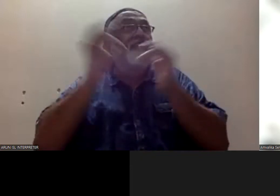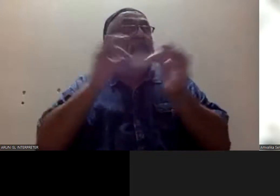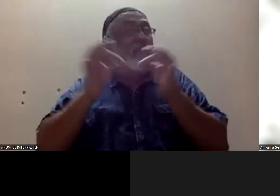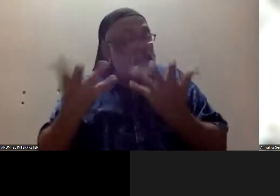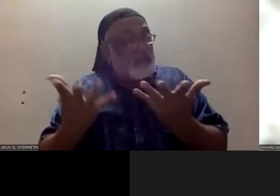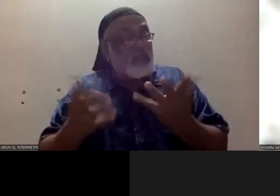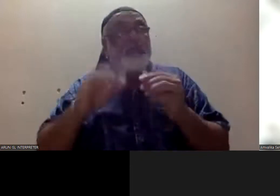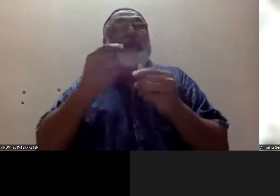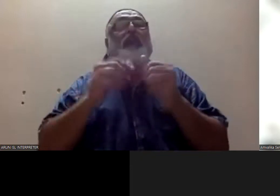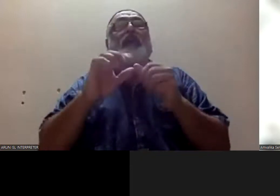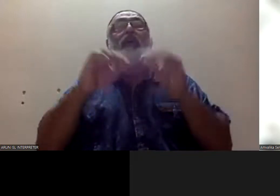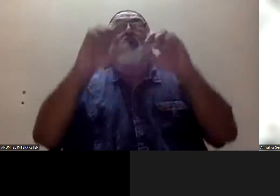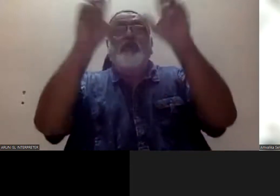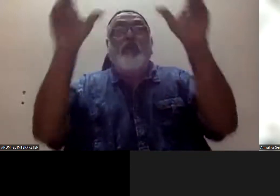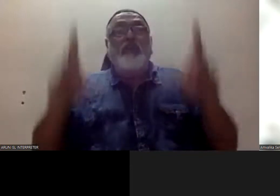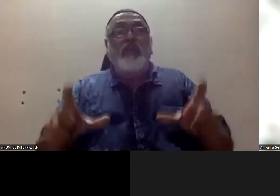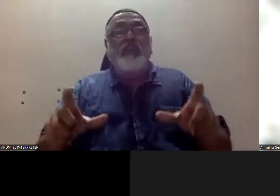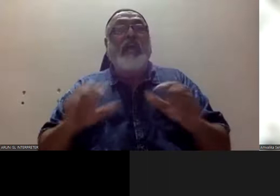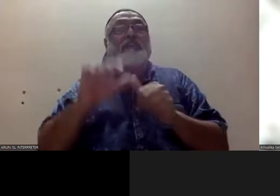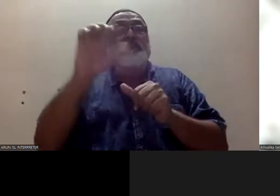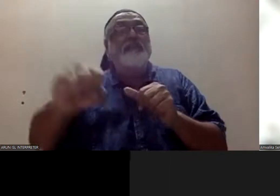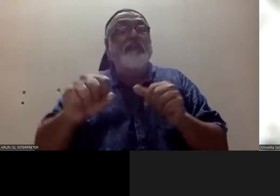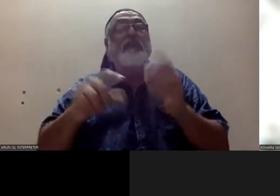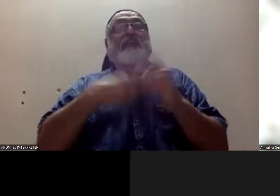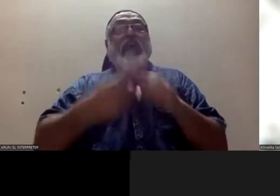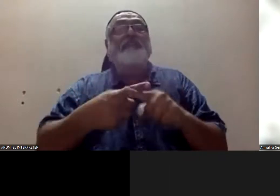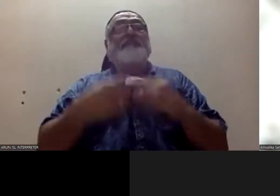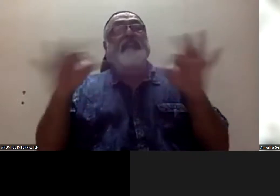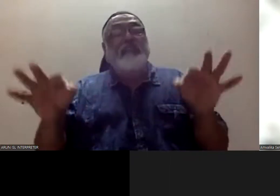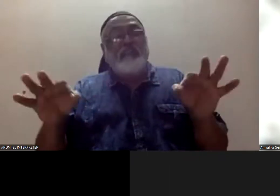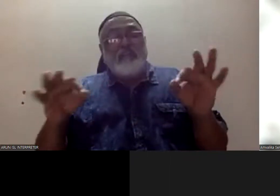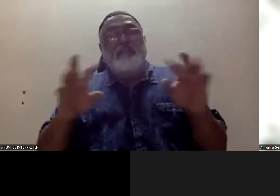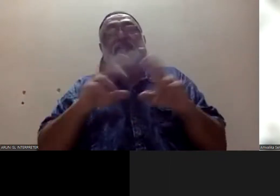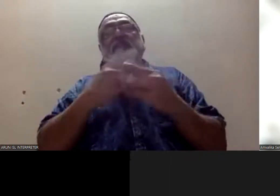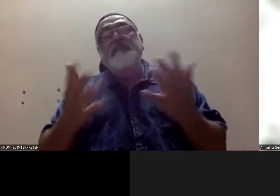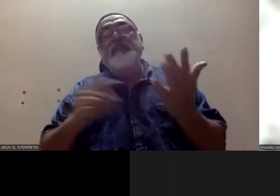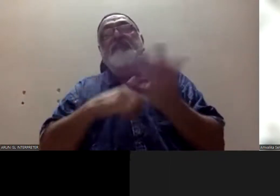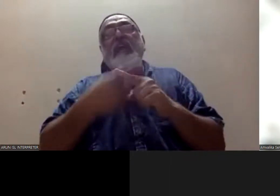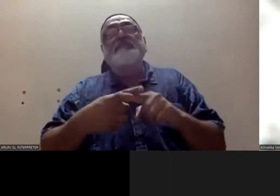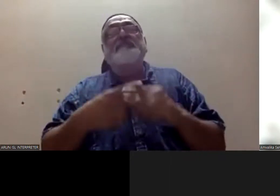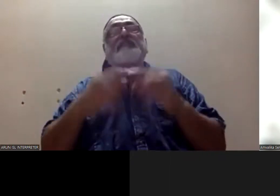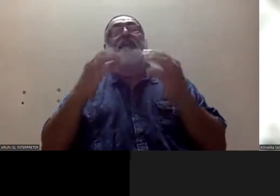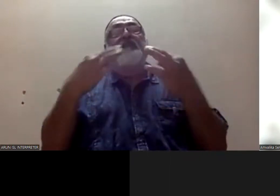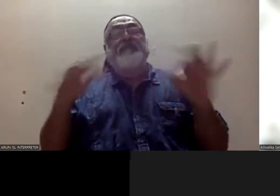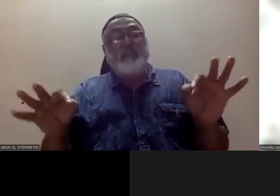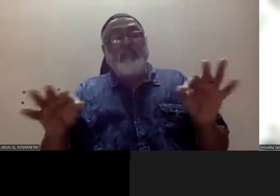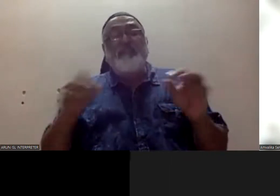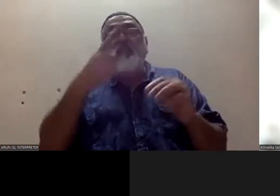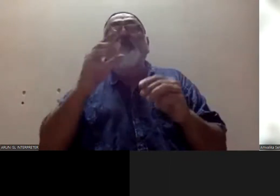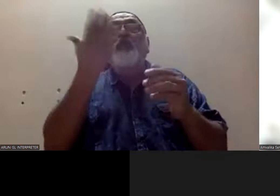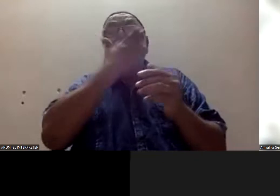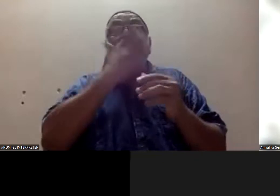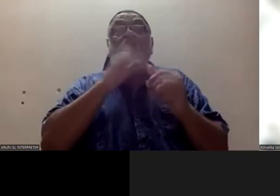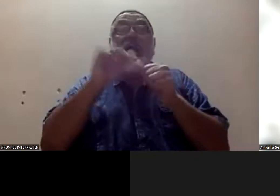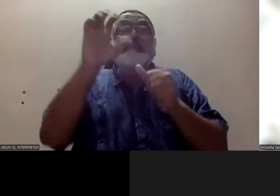content accessible, we will give you some means tax relaxations. It may be also a good step Yeah, to make.